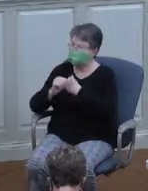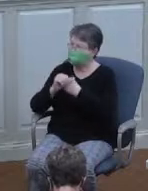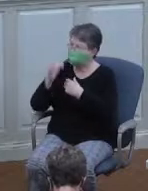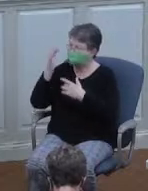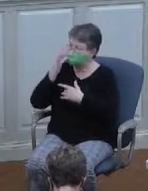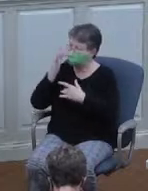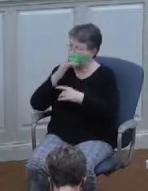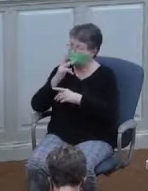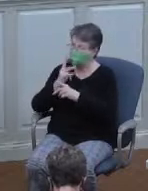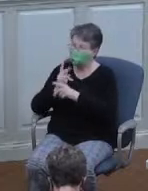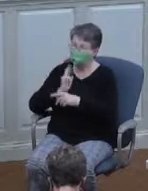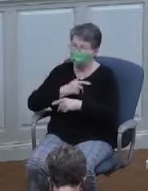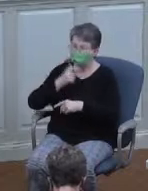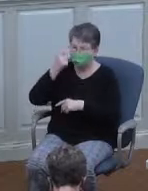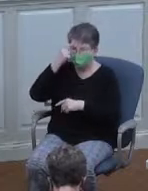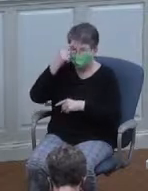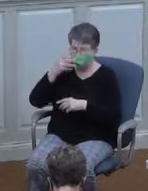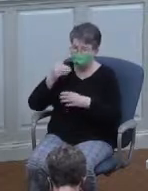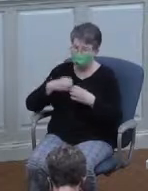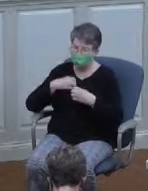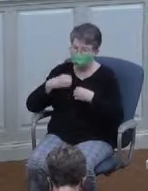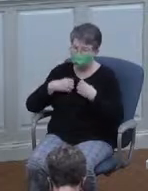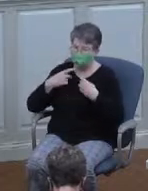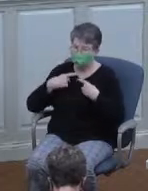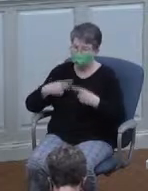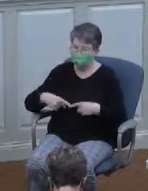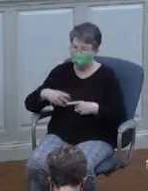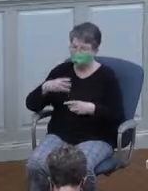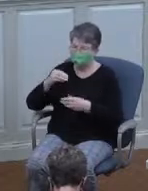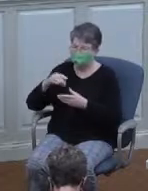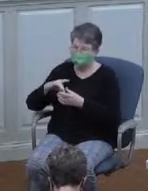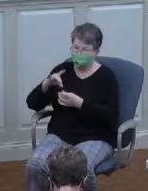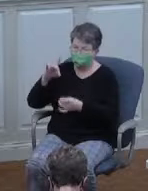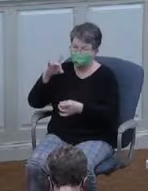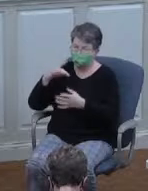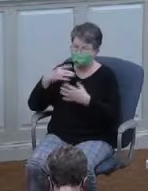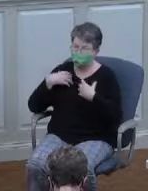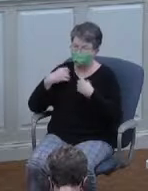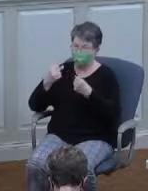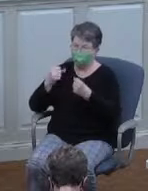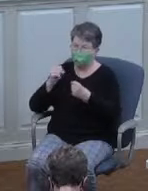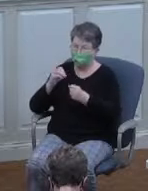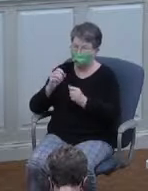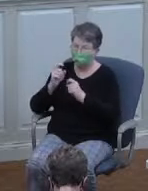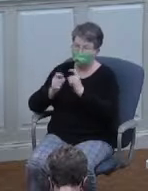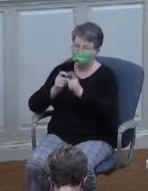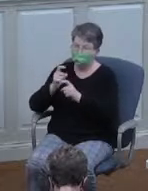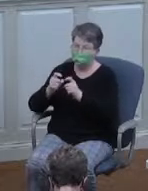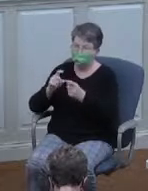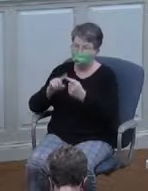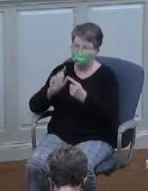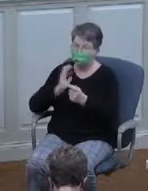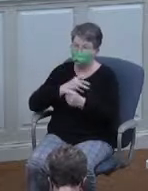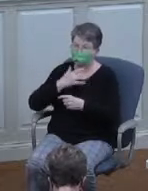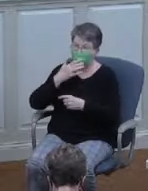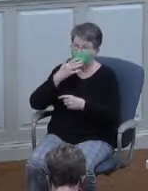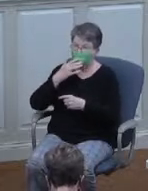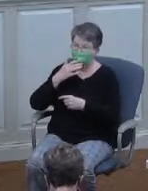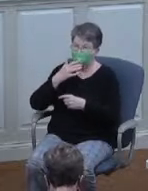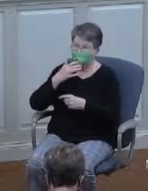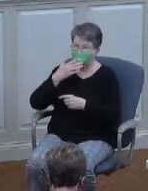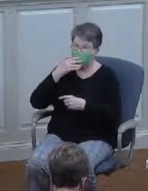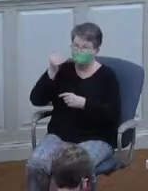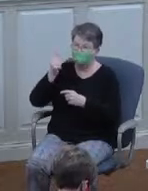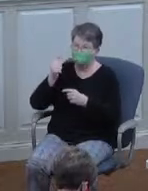and to keep us mentally, emotionally, physically, and spiritually well, so that we may contribute to our best to our fellow